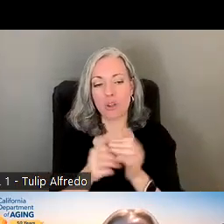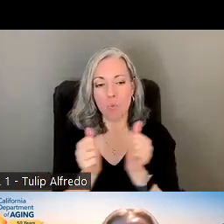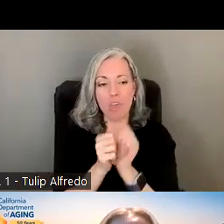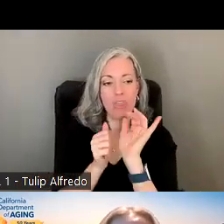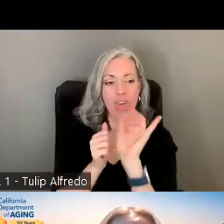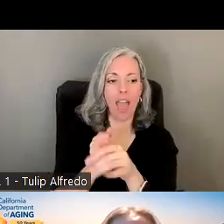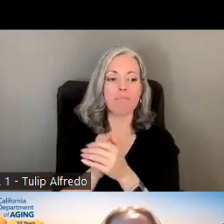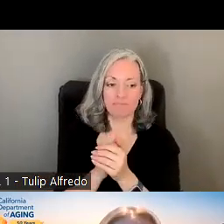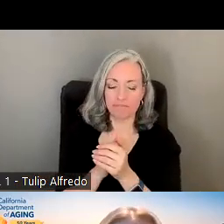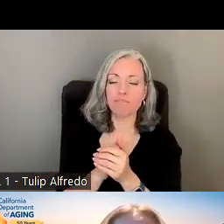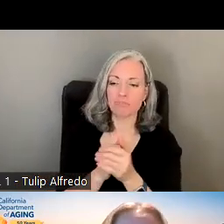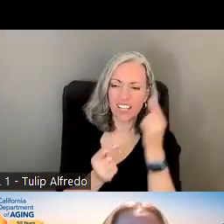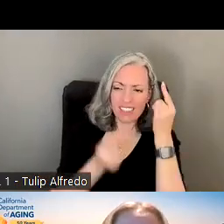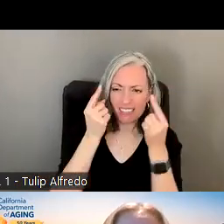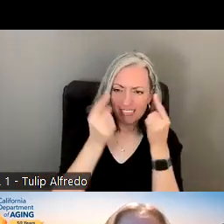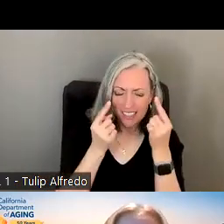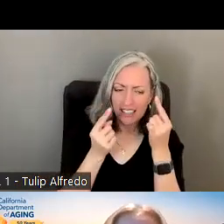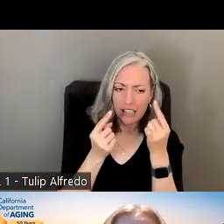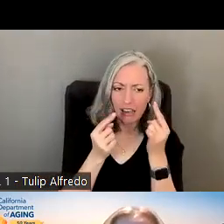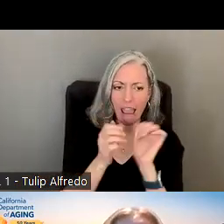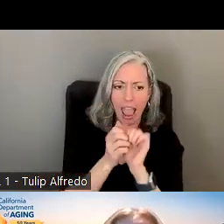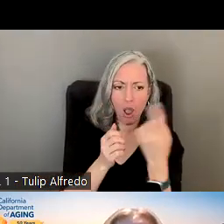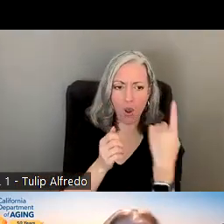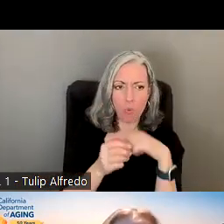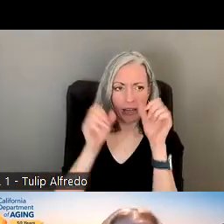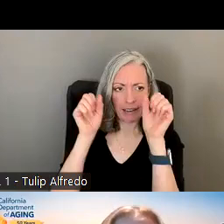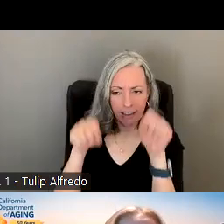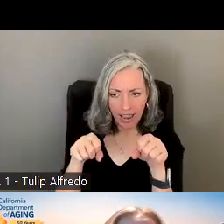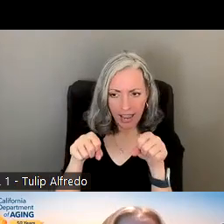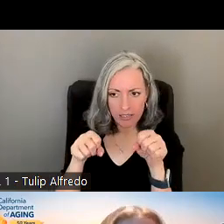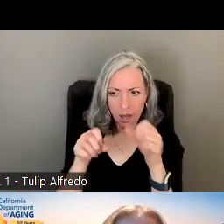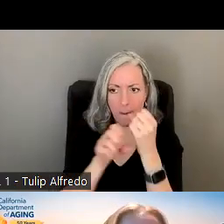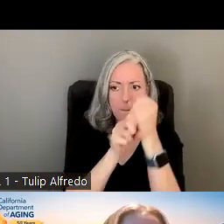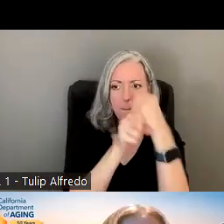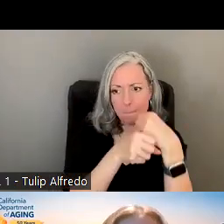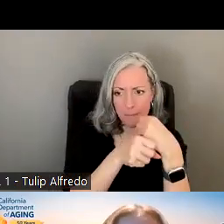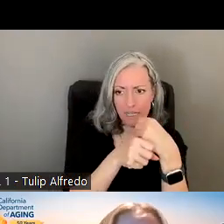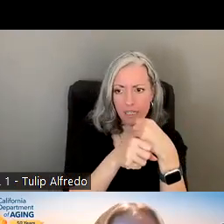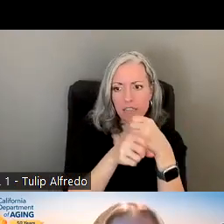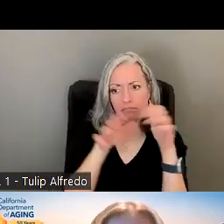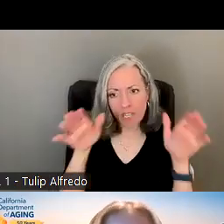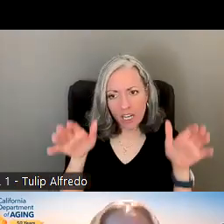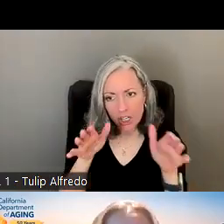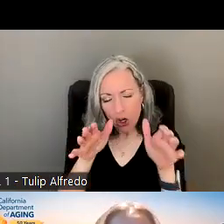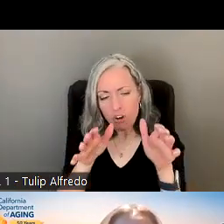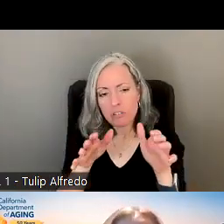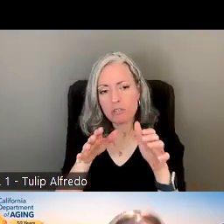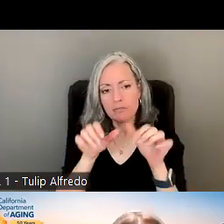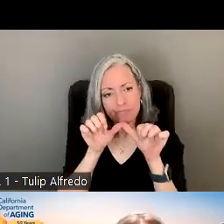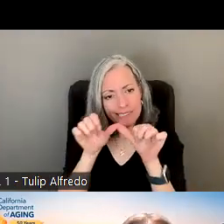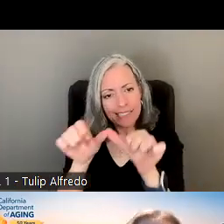to thinking through how we can create, nurture, foster, and sustain